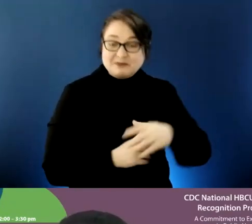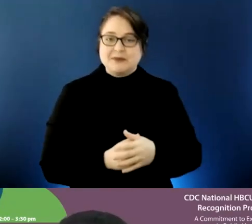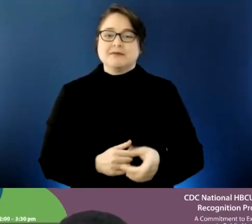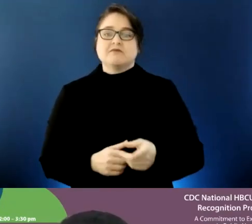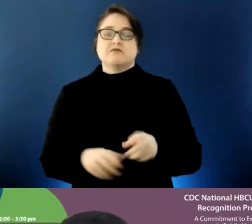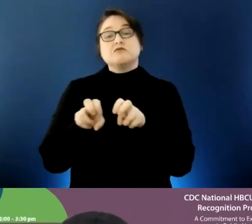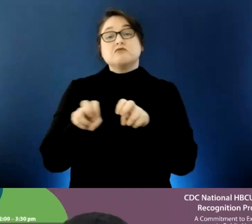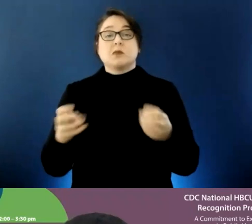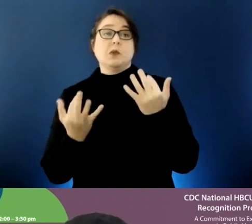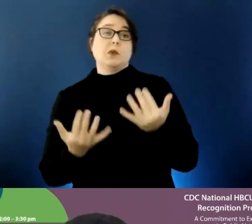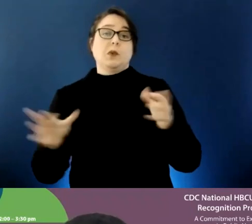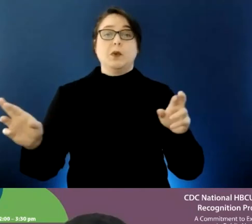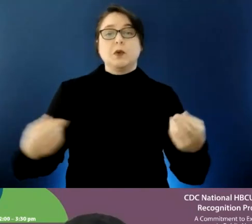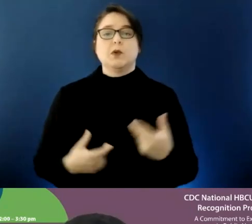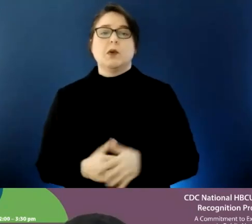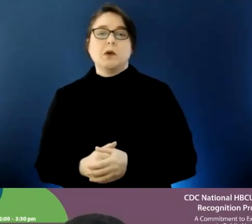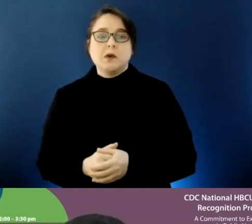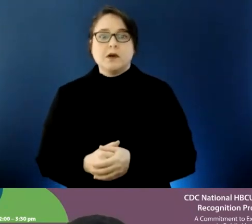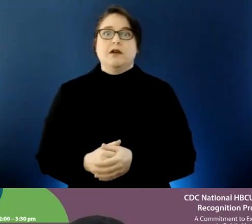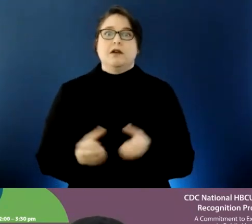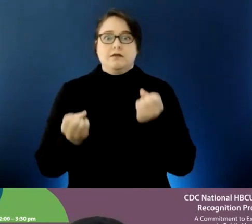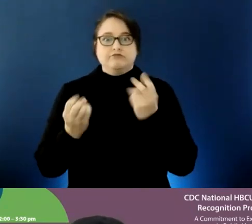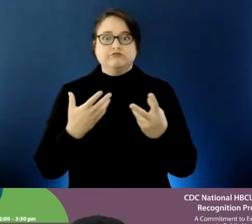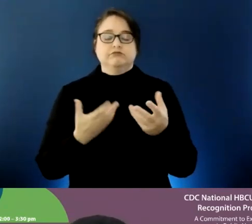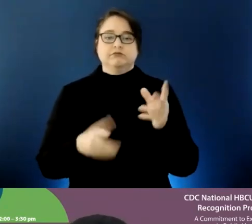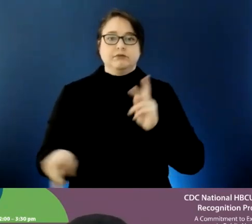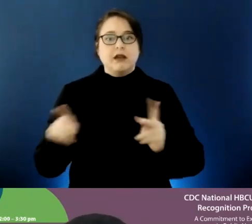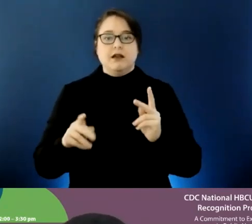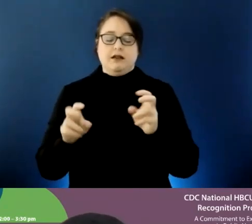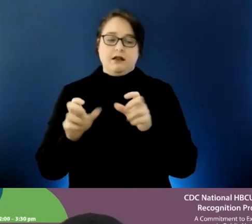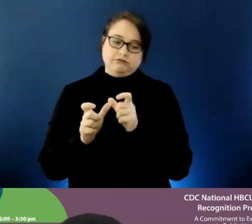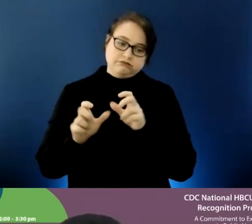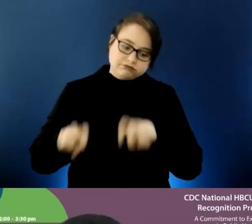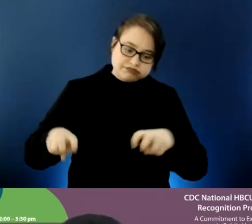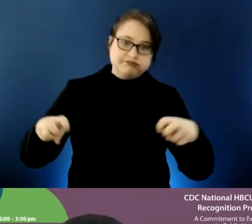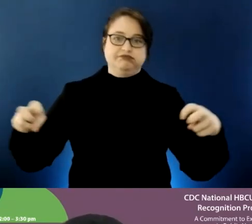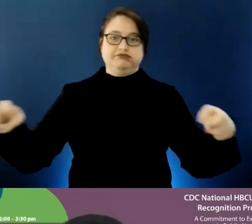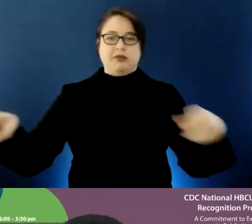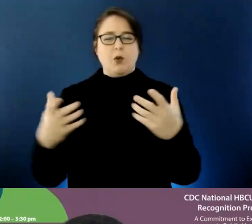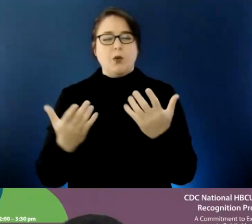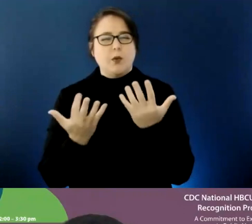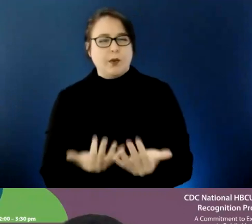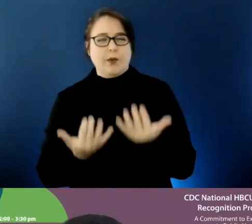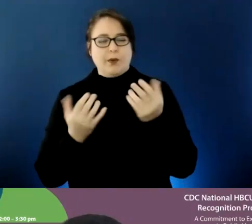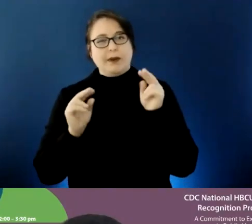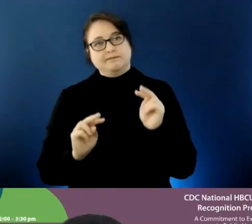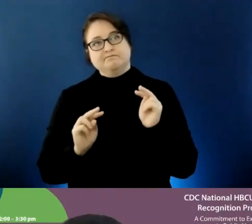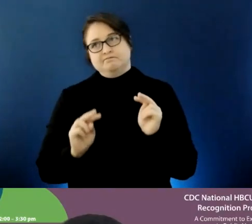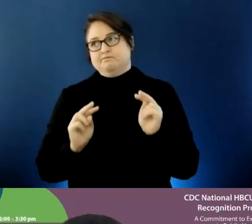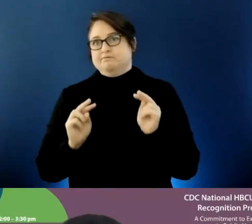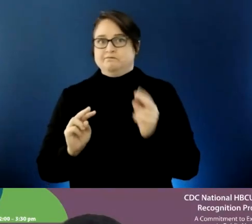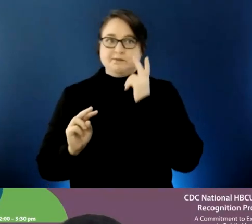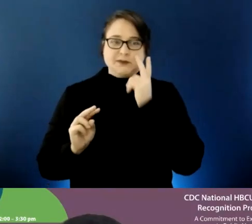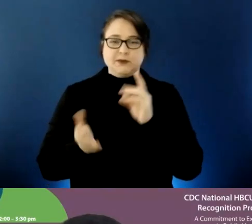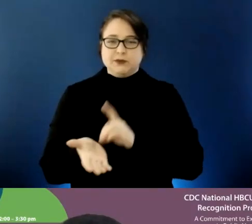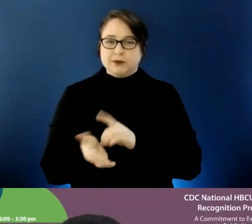know, dozens of people waiting to see the doctor. But I remember it wasn't a stressful